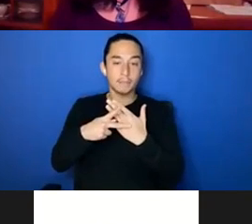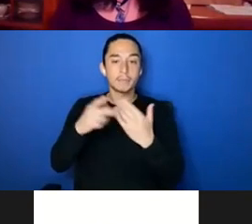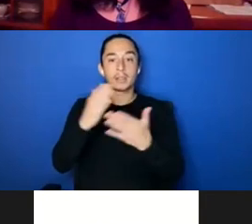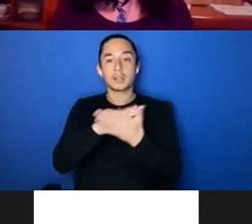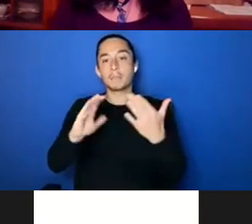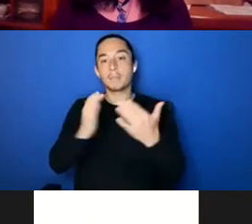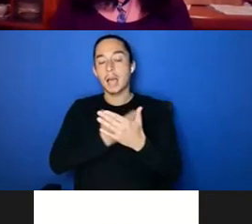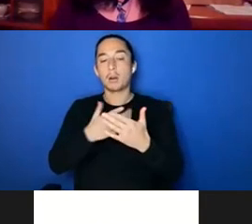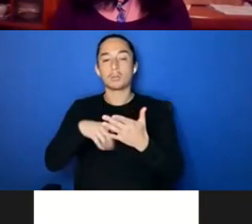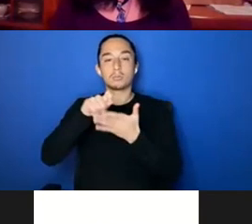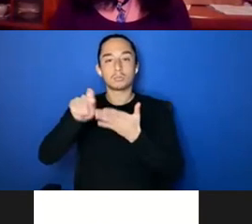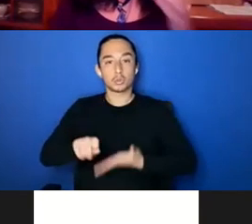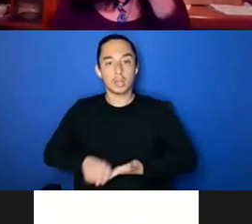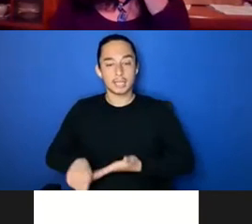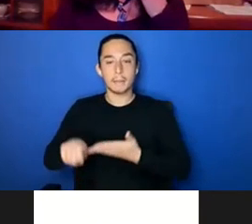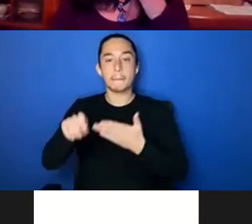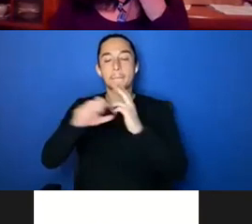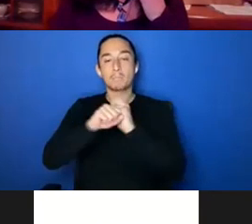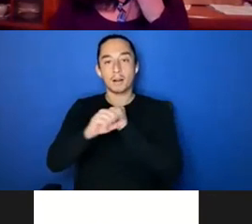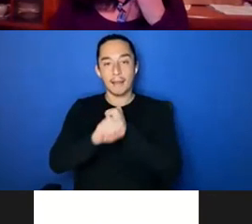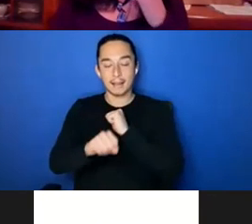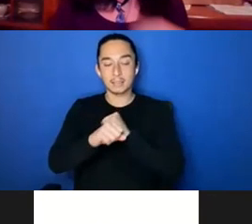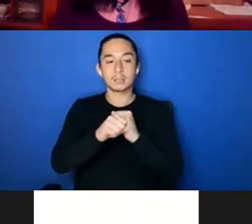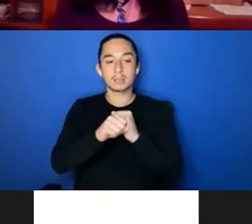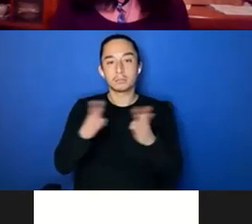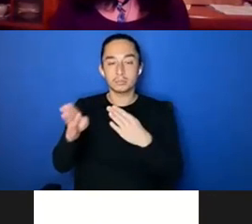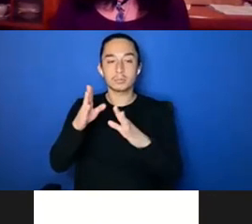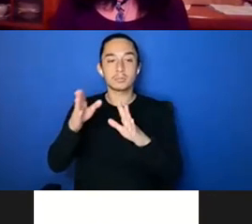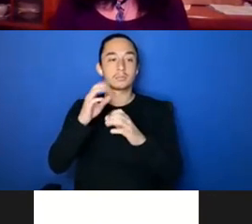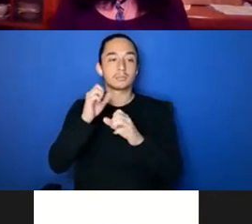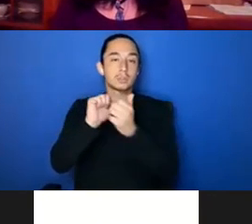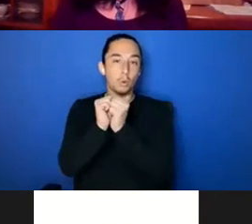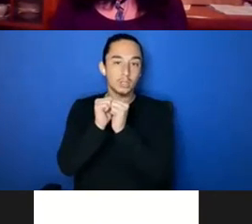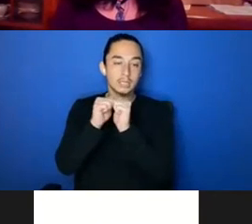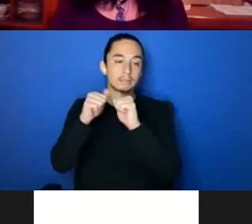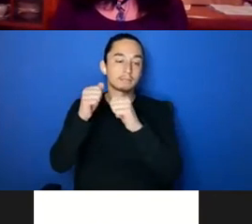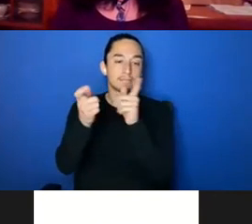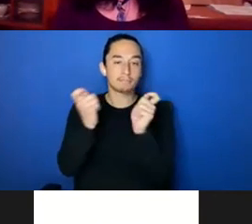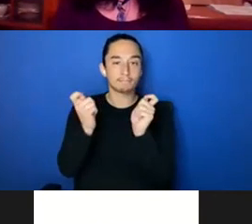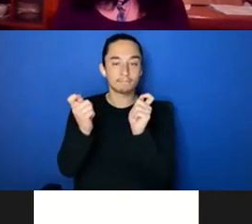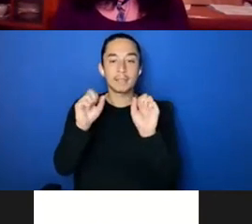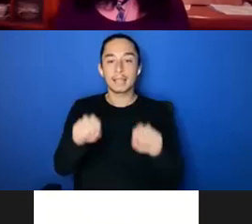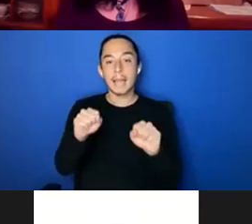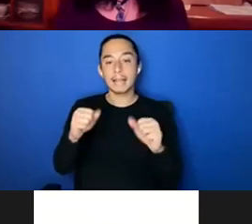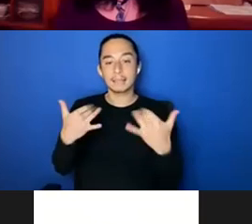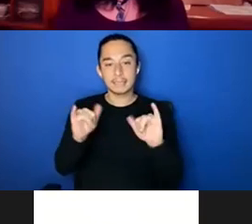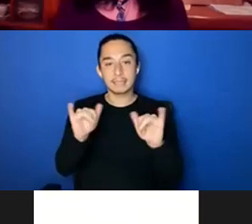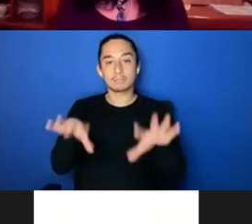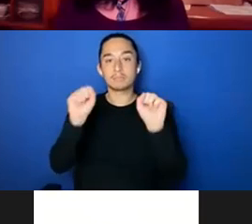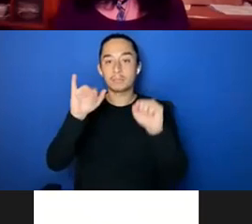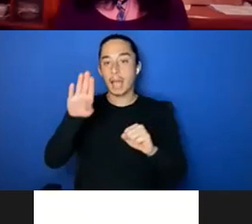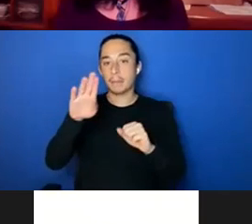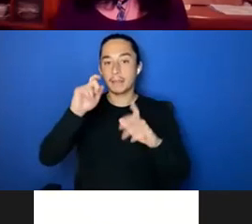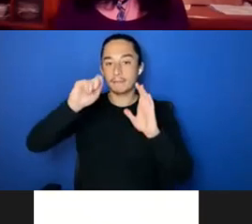journalism programs that are shifting in the world to sports management, where they will still be able to pursue some of our IB film coursework,